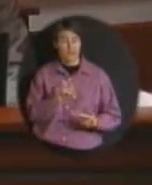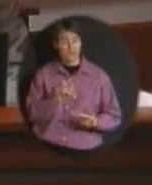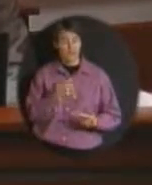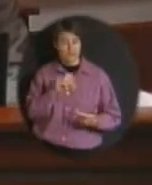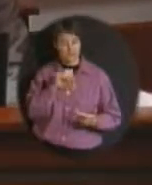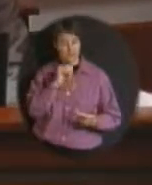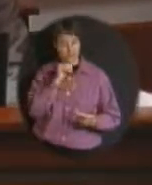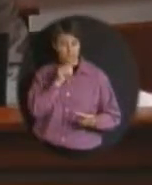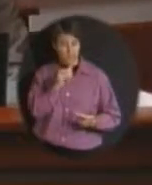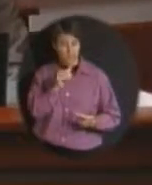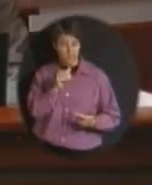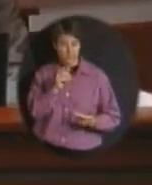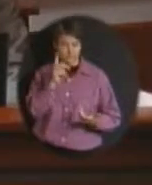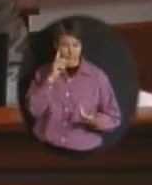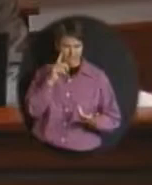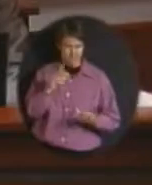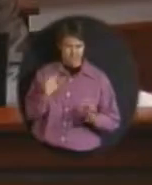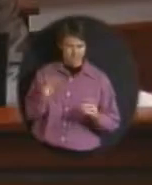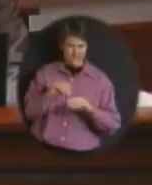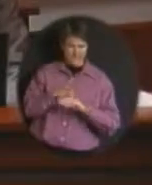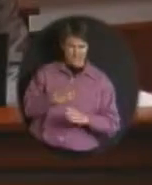quick to reduce the number of counselors.